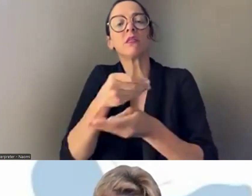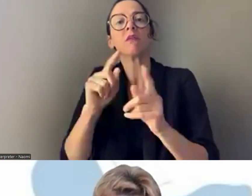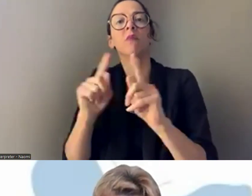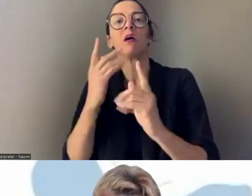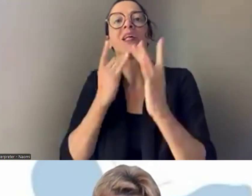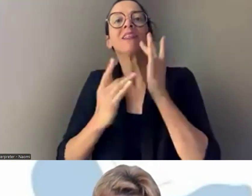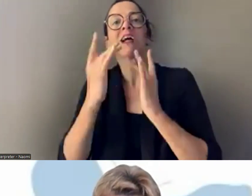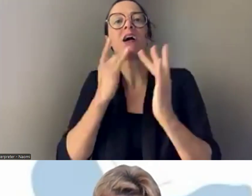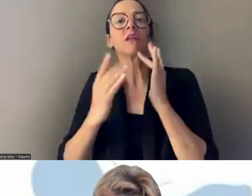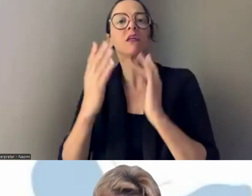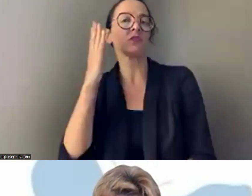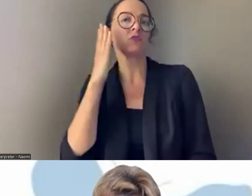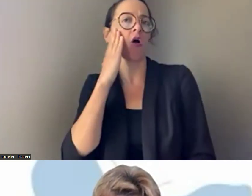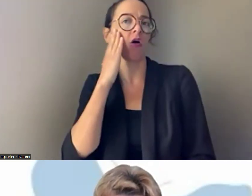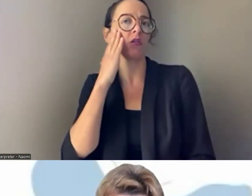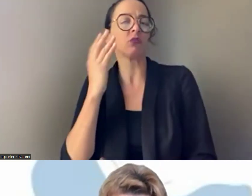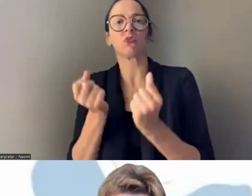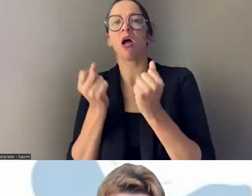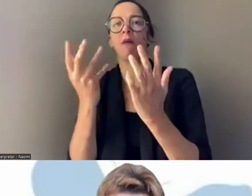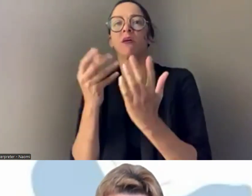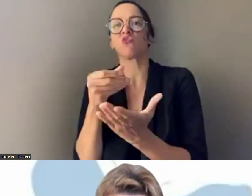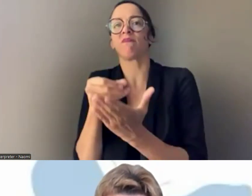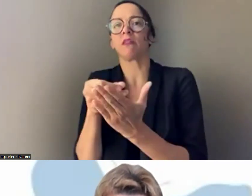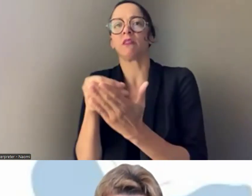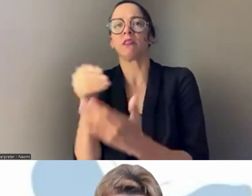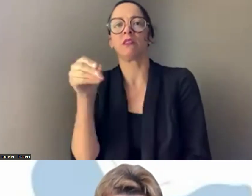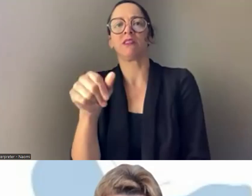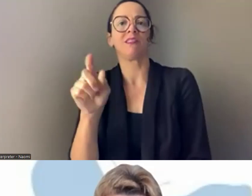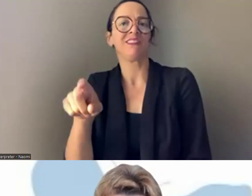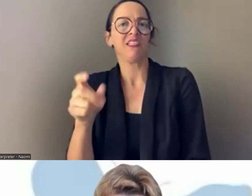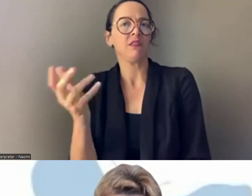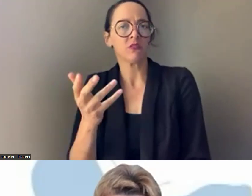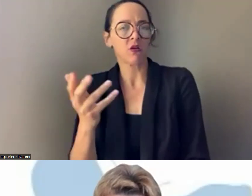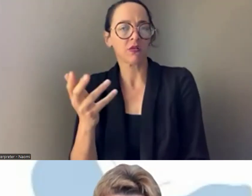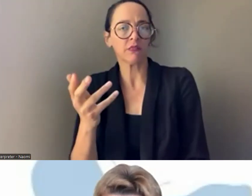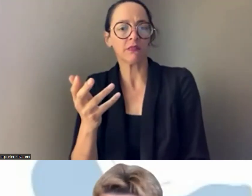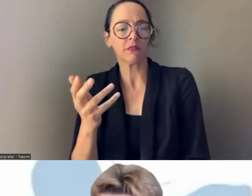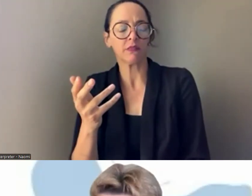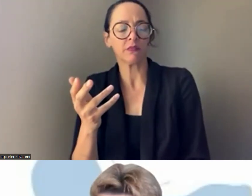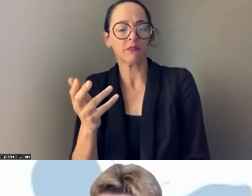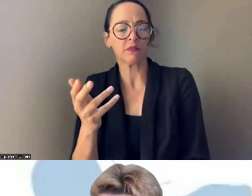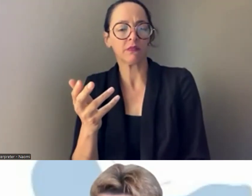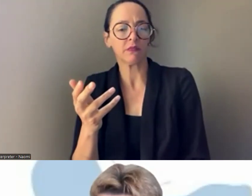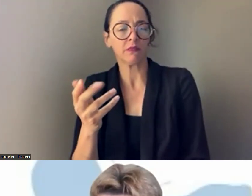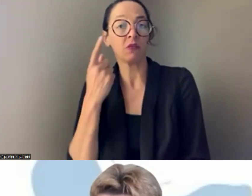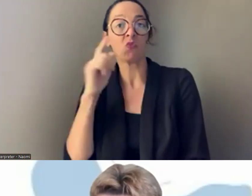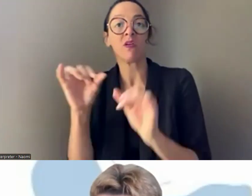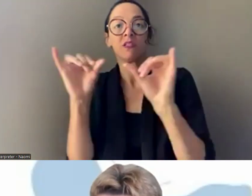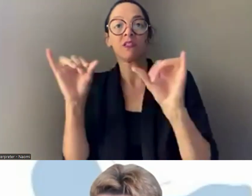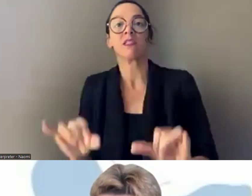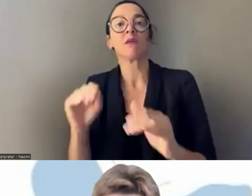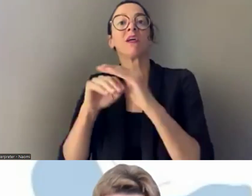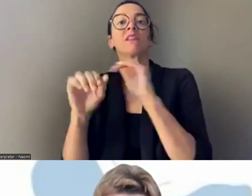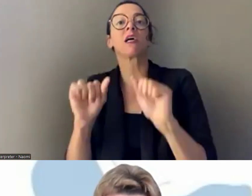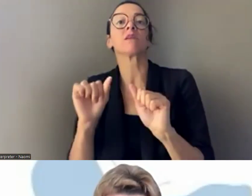of how much the funding needs are for the system of accessible transportation